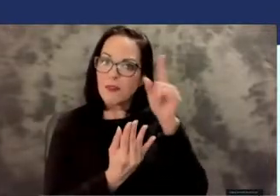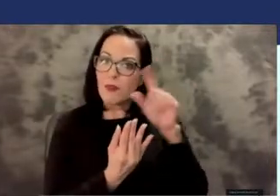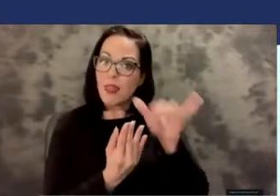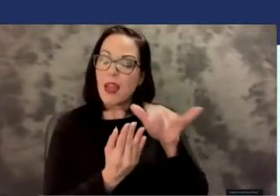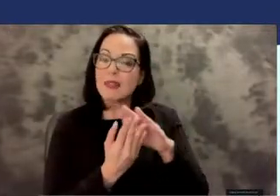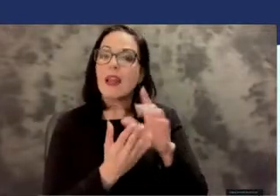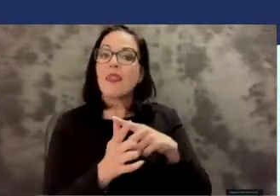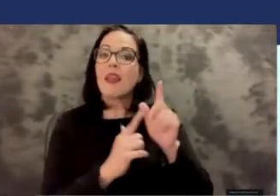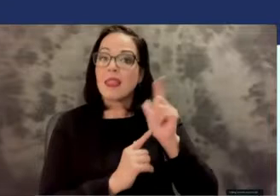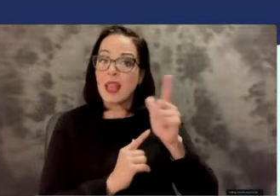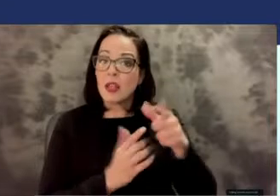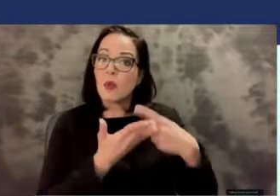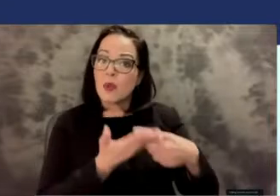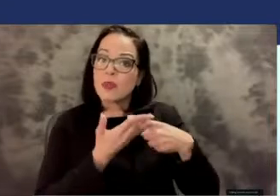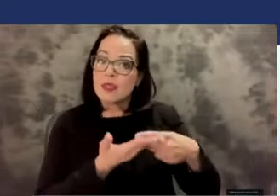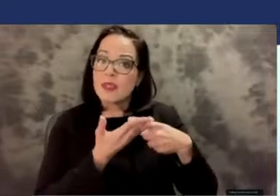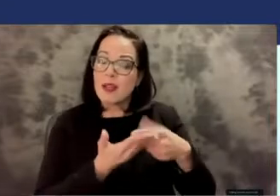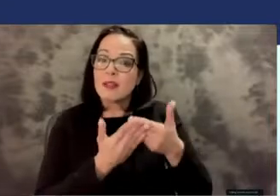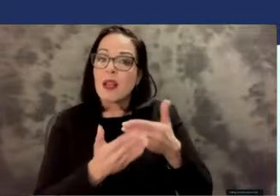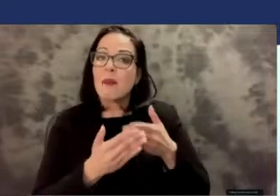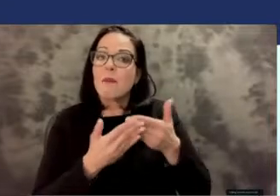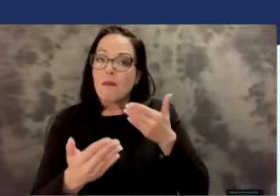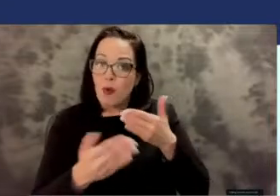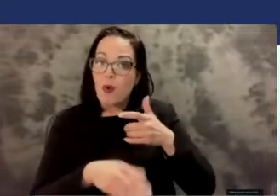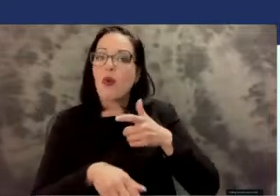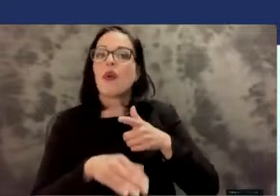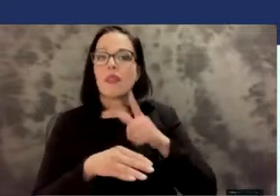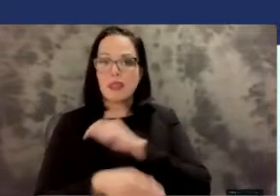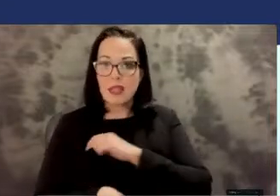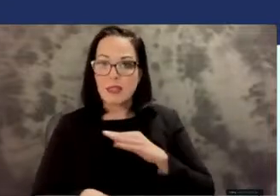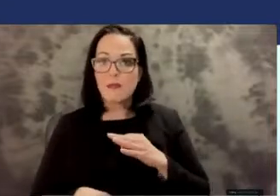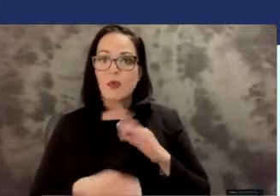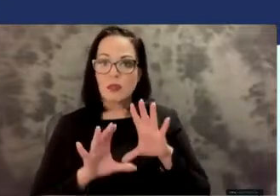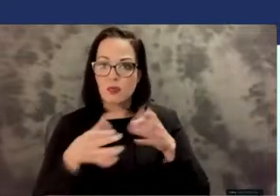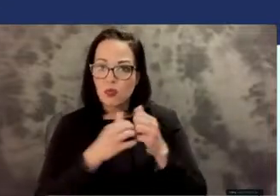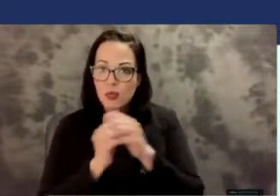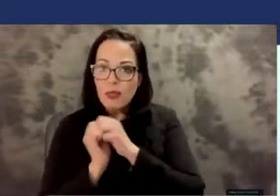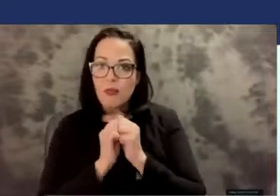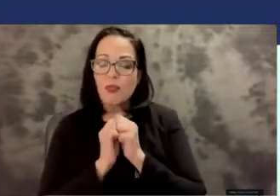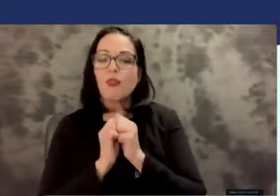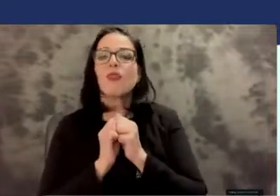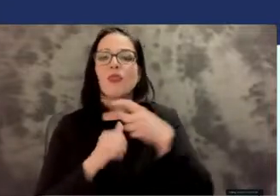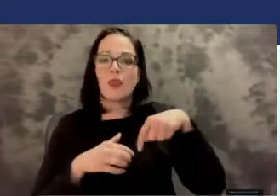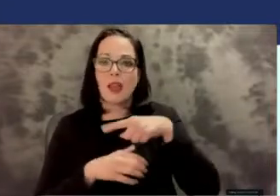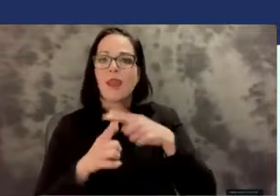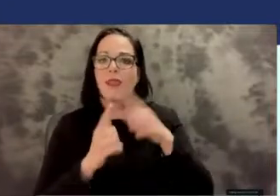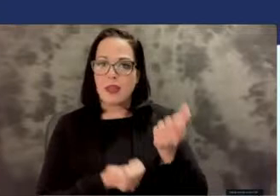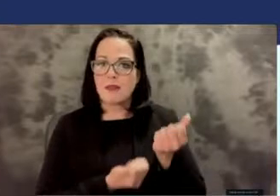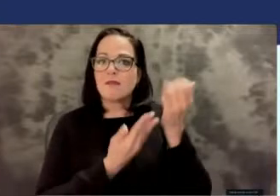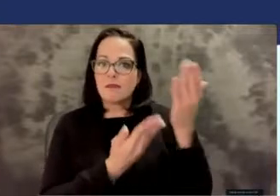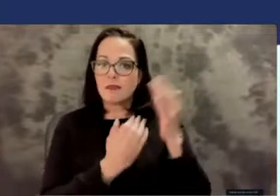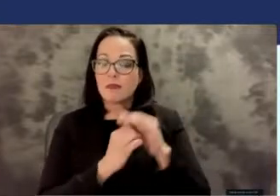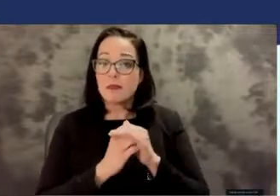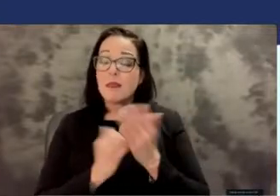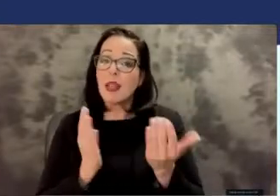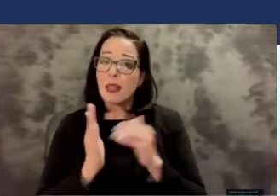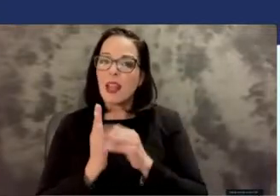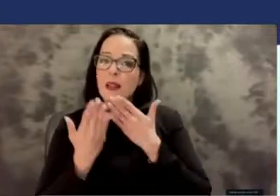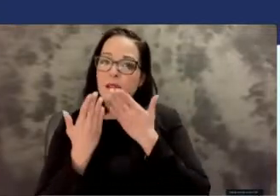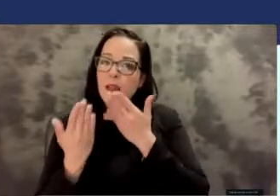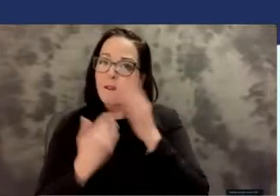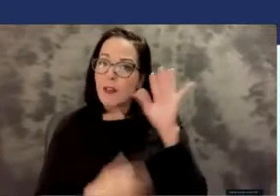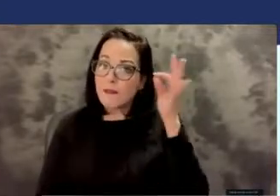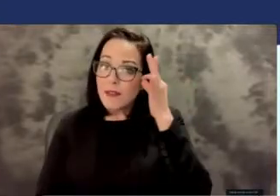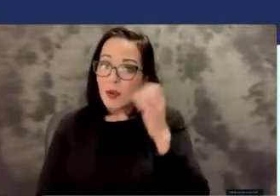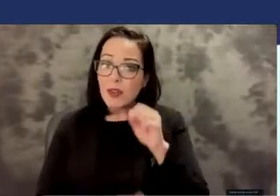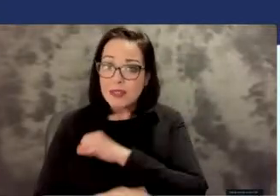as needed ahead of task force voting. So in closing, I want to extend my deep appreciation to the federal staff team, to the task